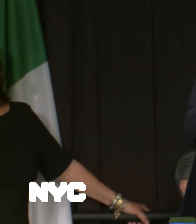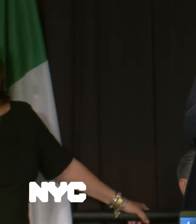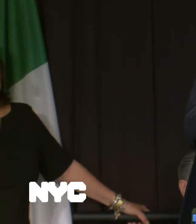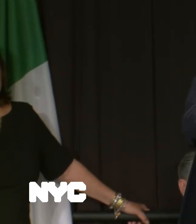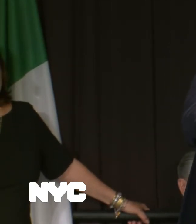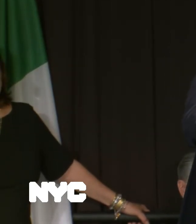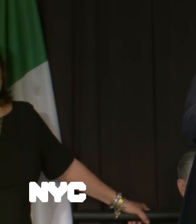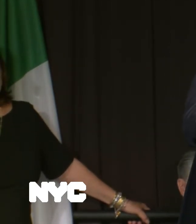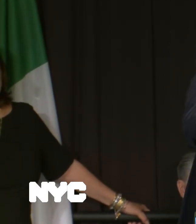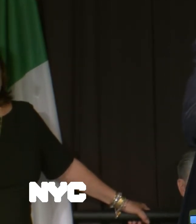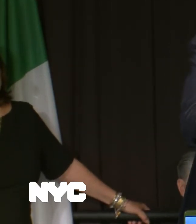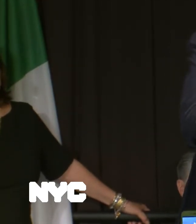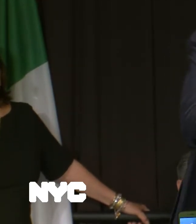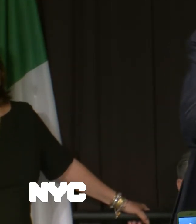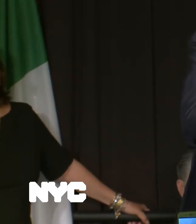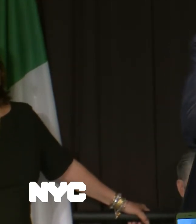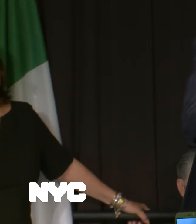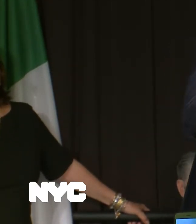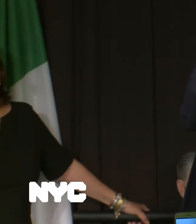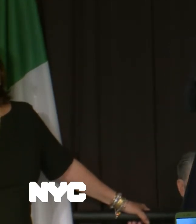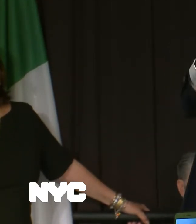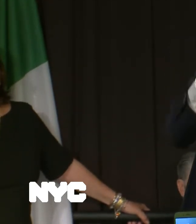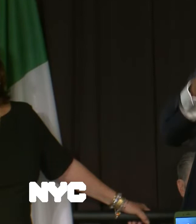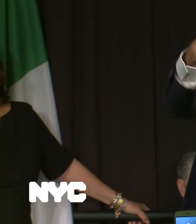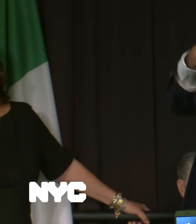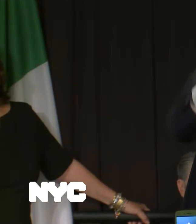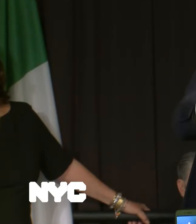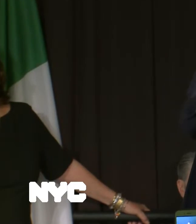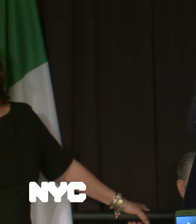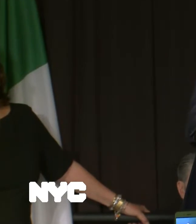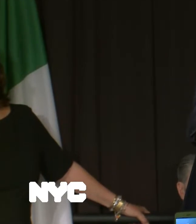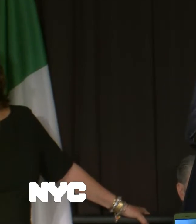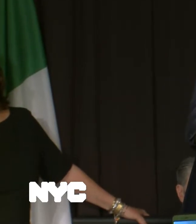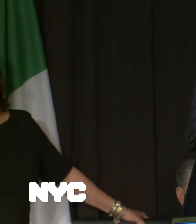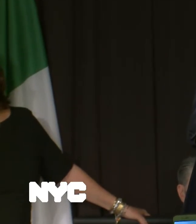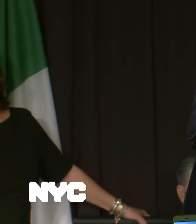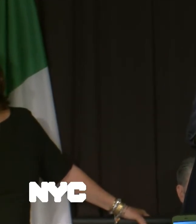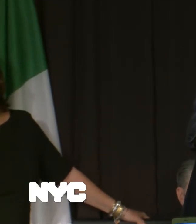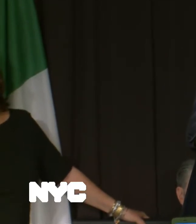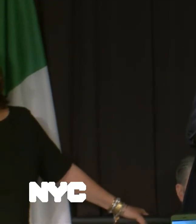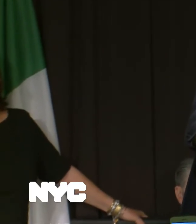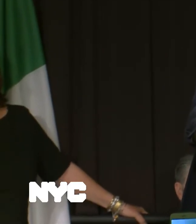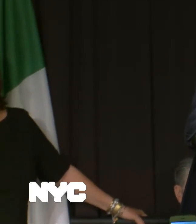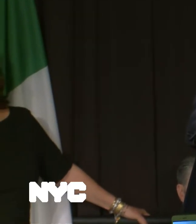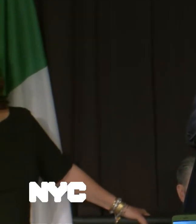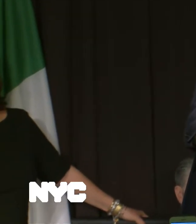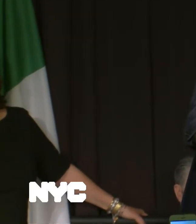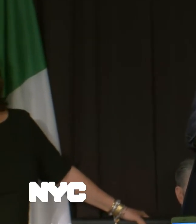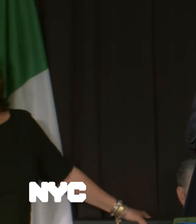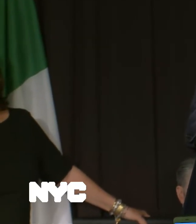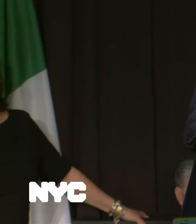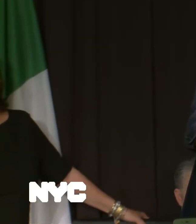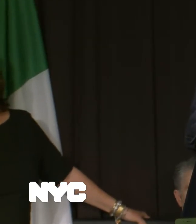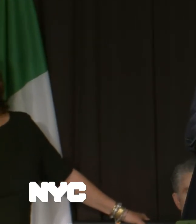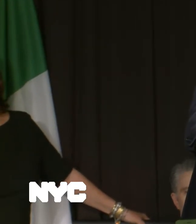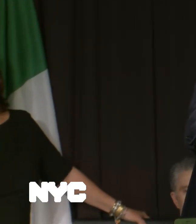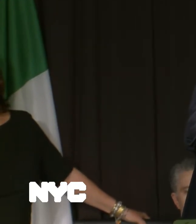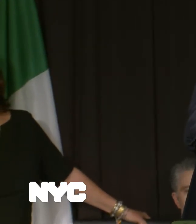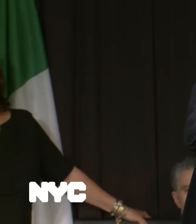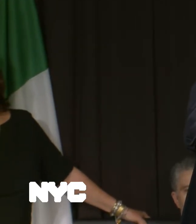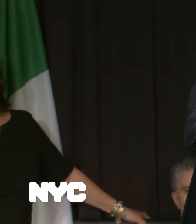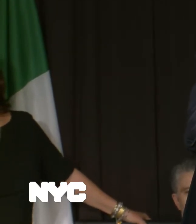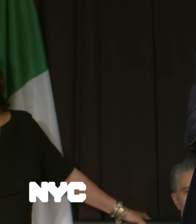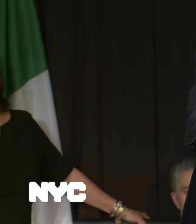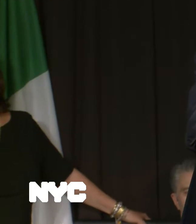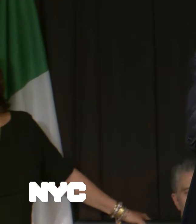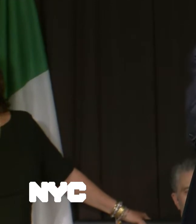And my final piece of advice is we are blessed by our ancestors with la lingua più bella del